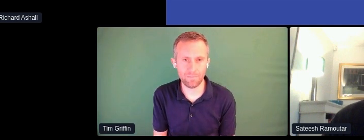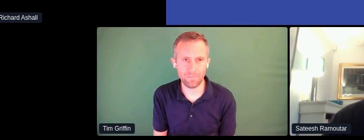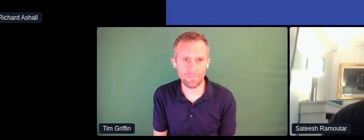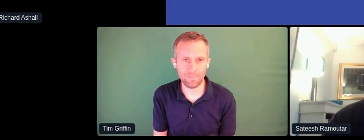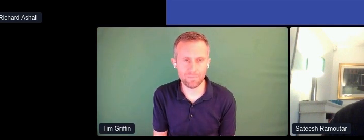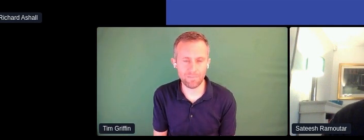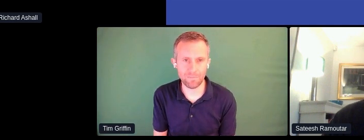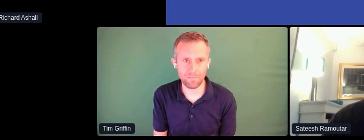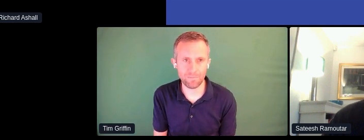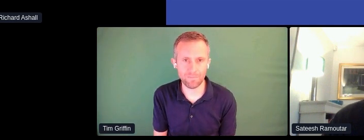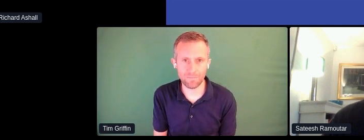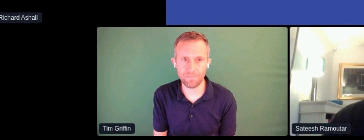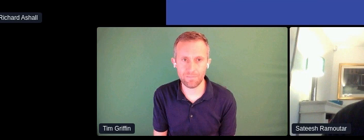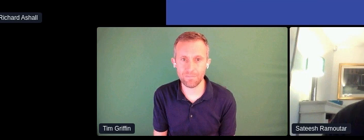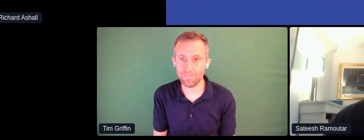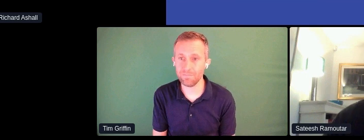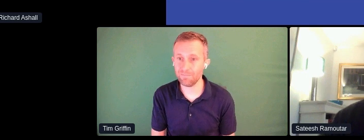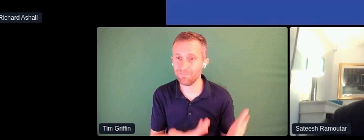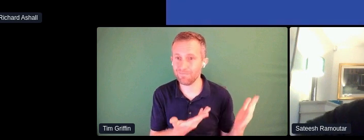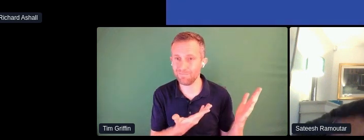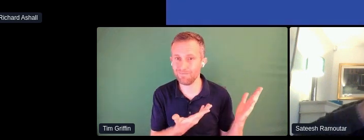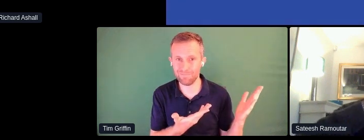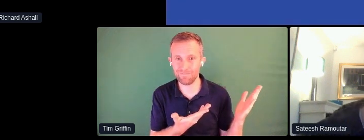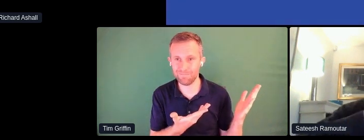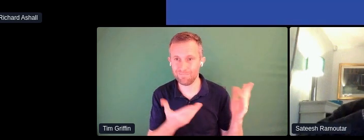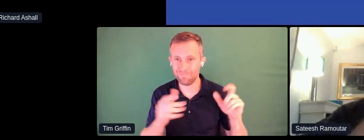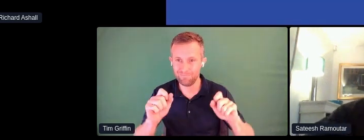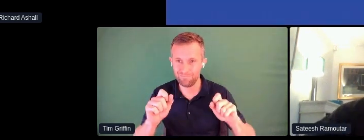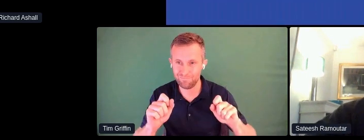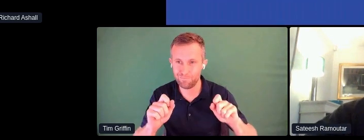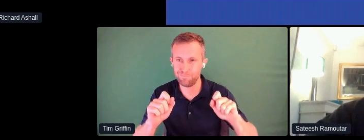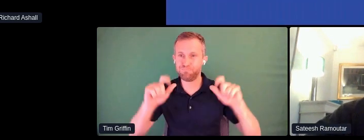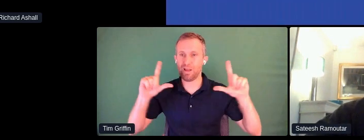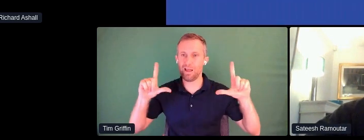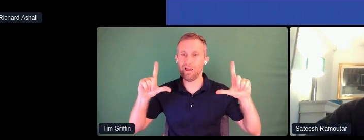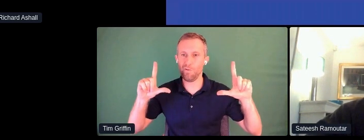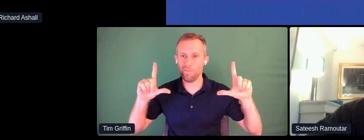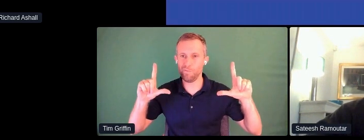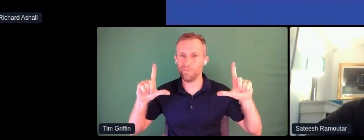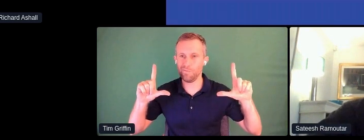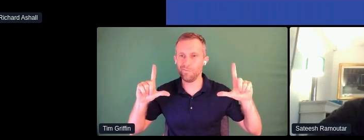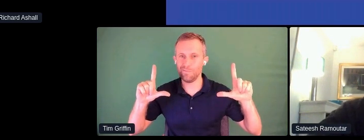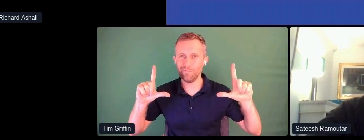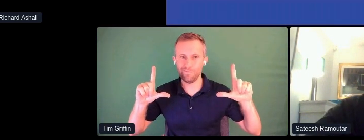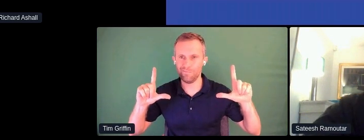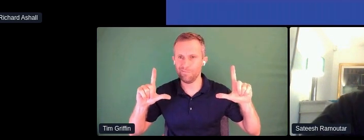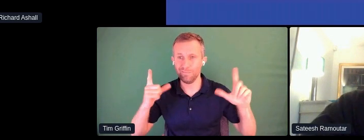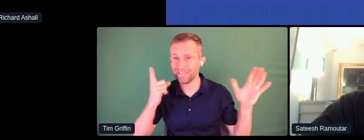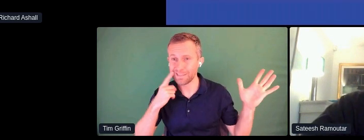So you can see now the text is made even larger through just a couple of quick